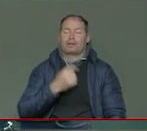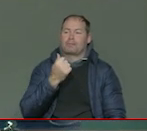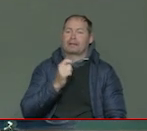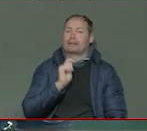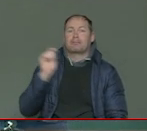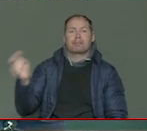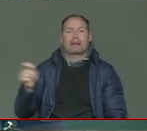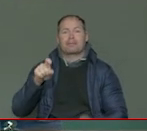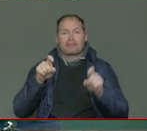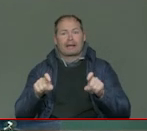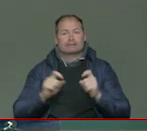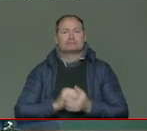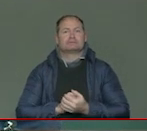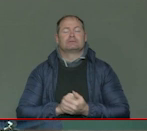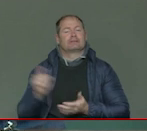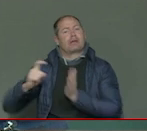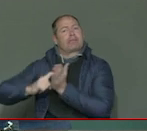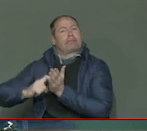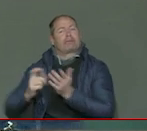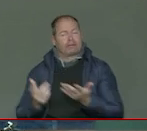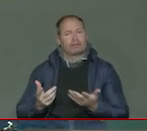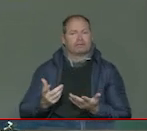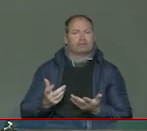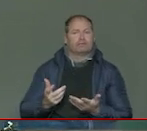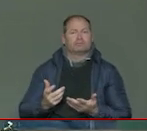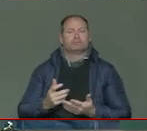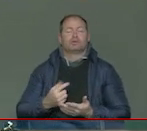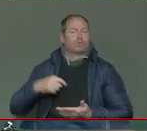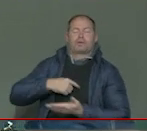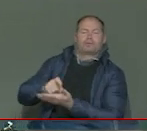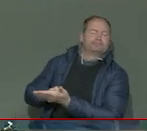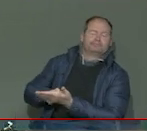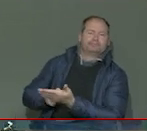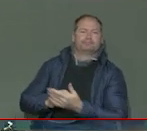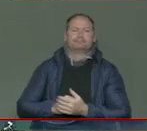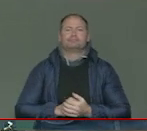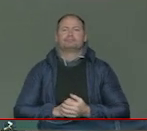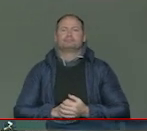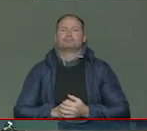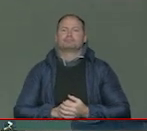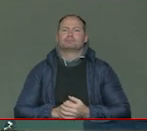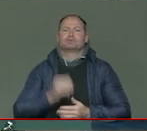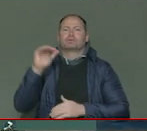that will be a debit balance, all right? Who of you have bank cards?